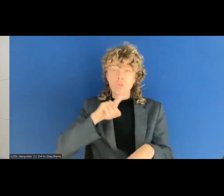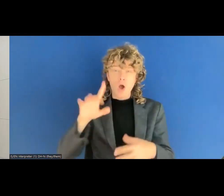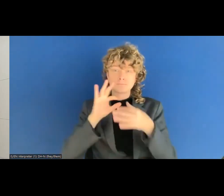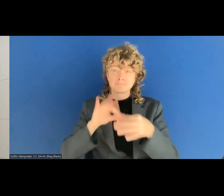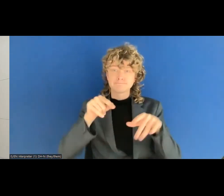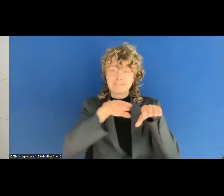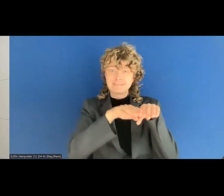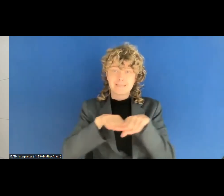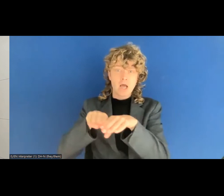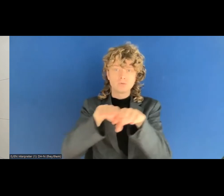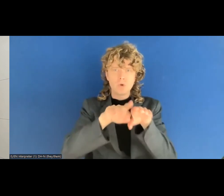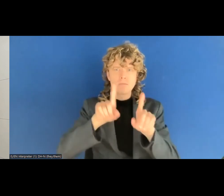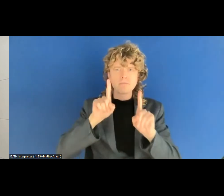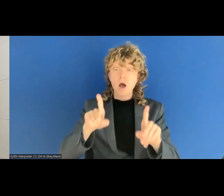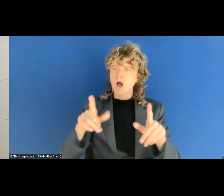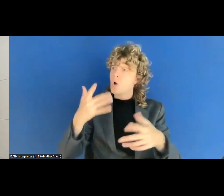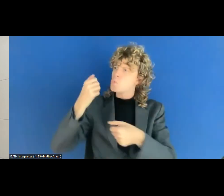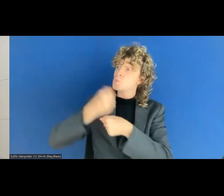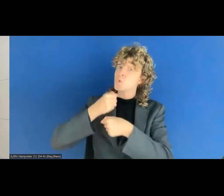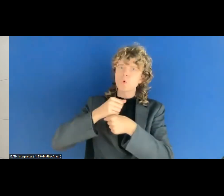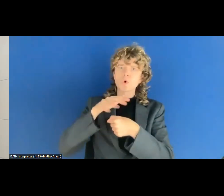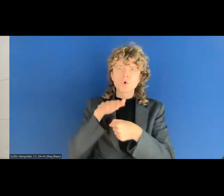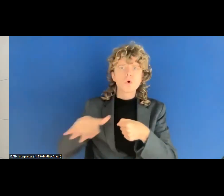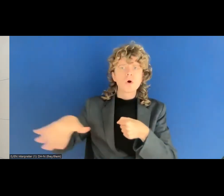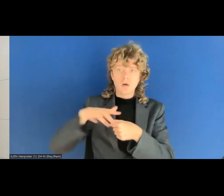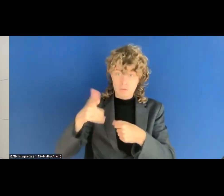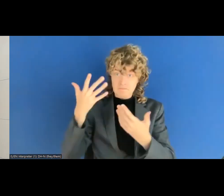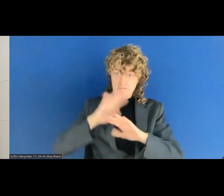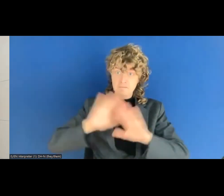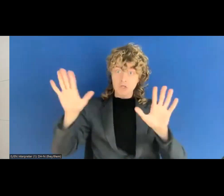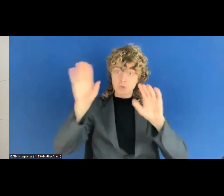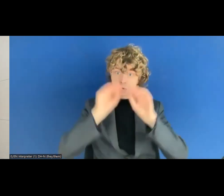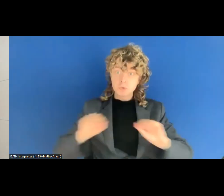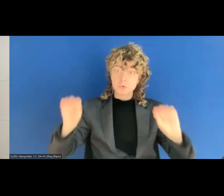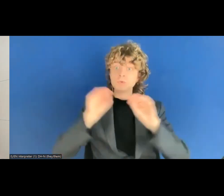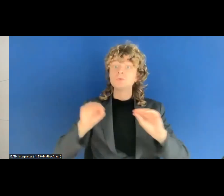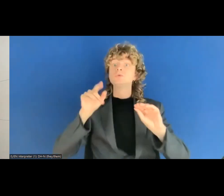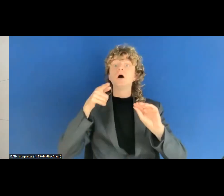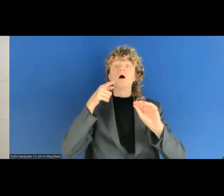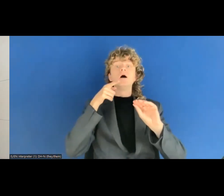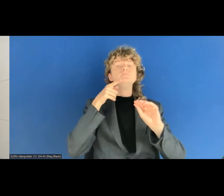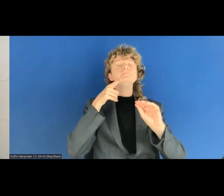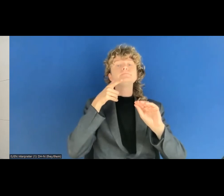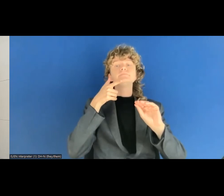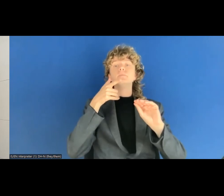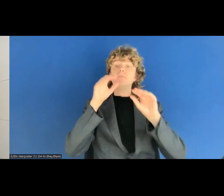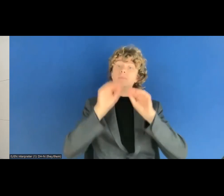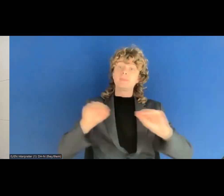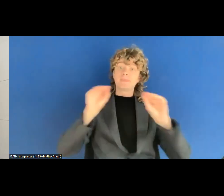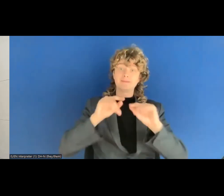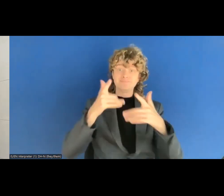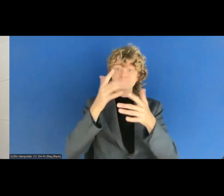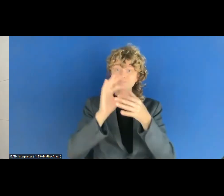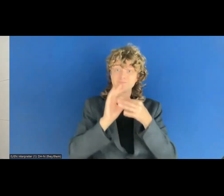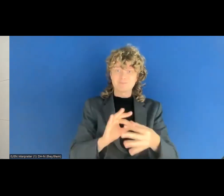more accessibility in various educational curricula in the EU universities and courses? So we will touch on that in the next panel when we talk